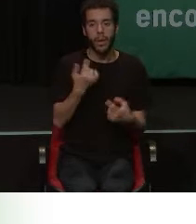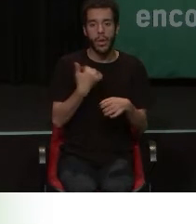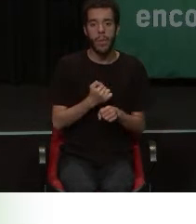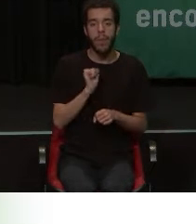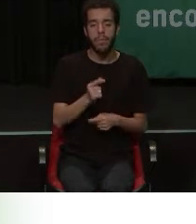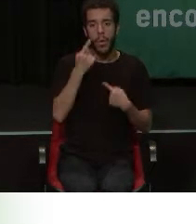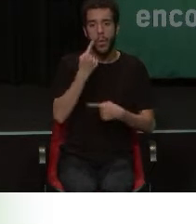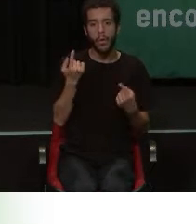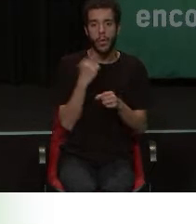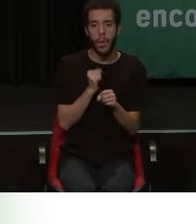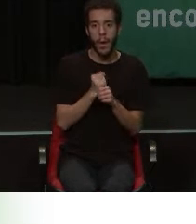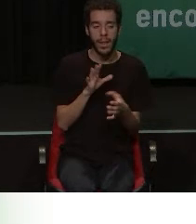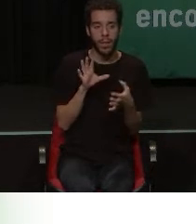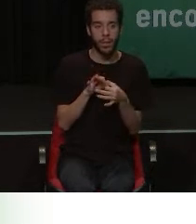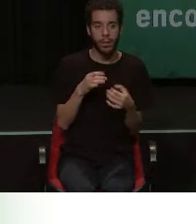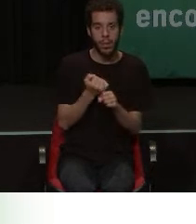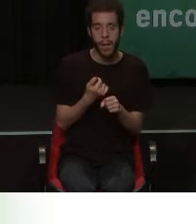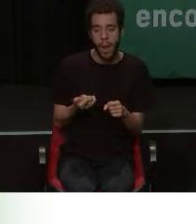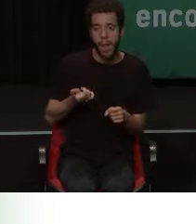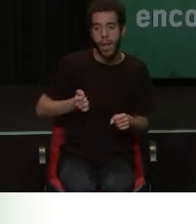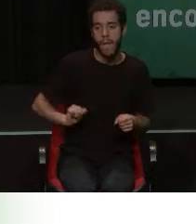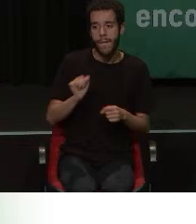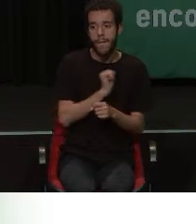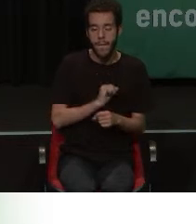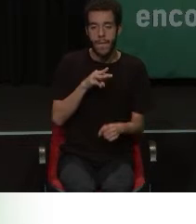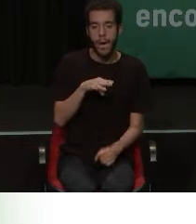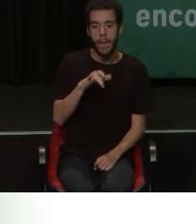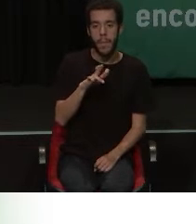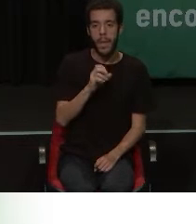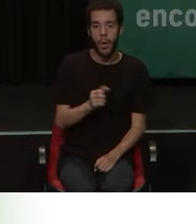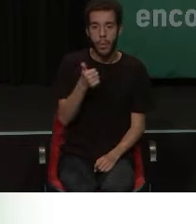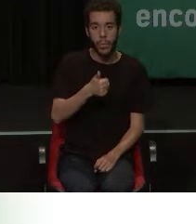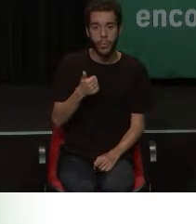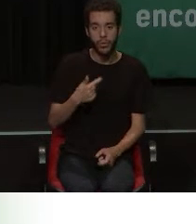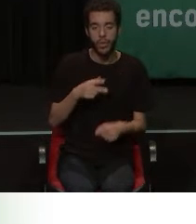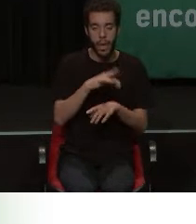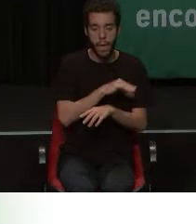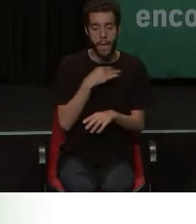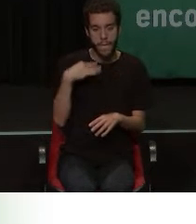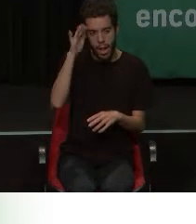also reflected the importance of our work in